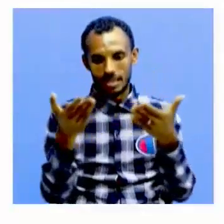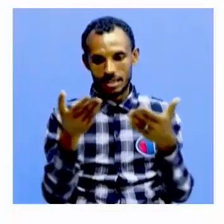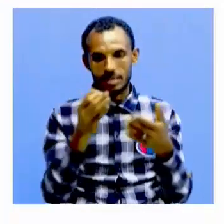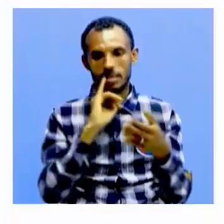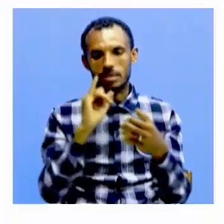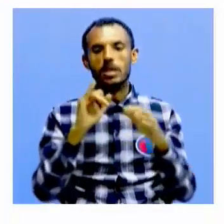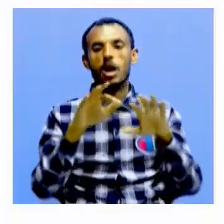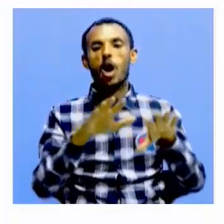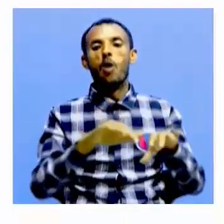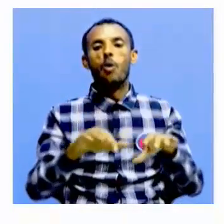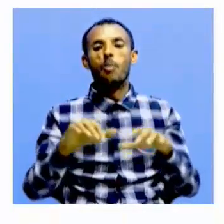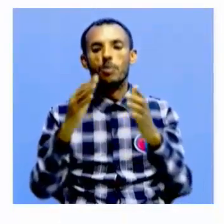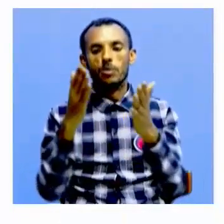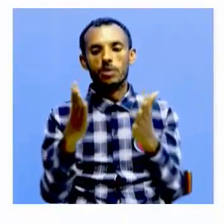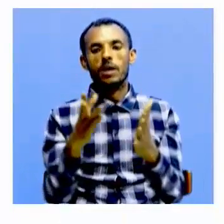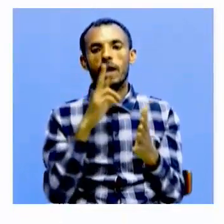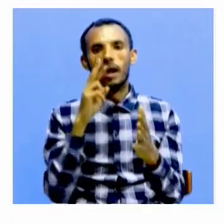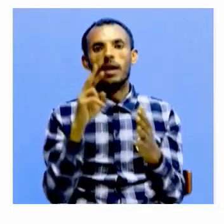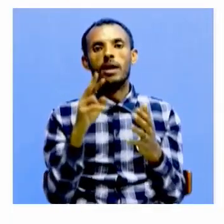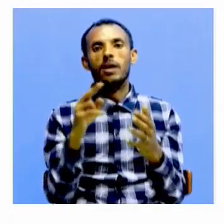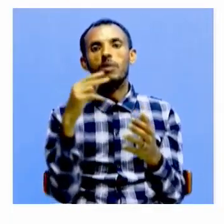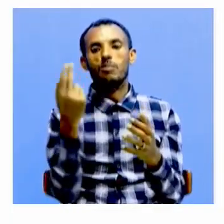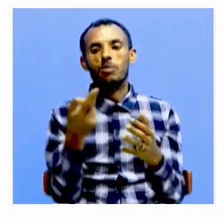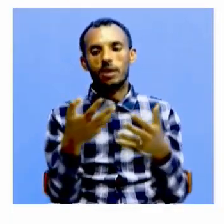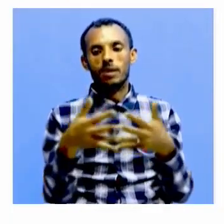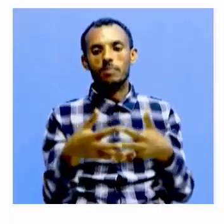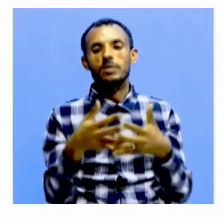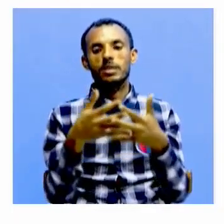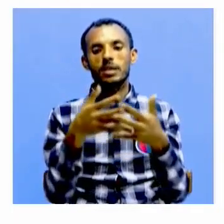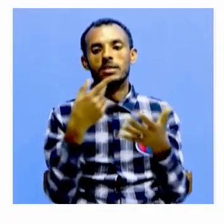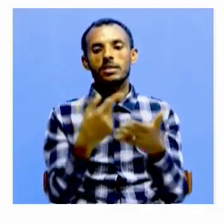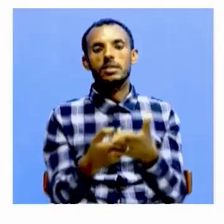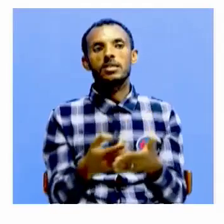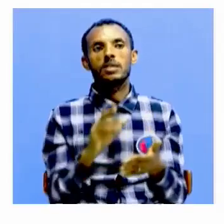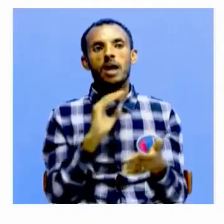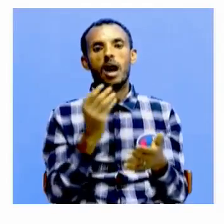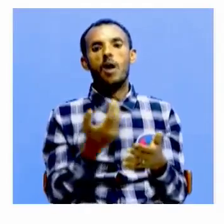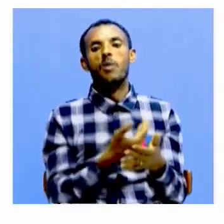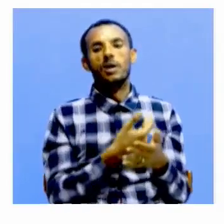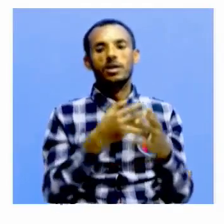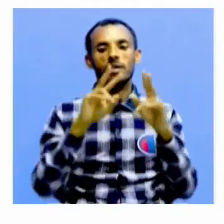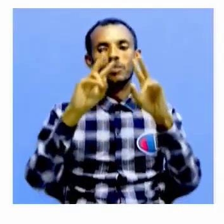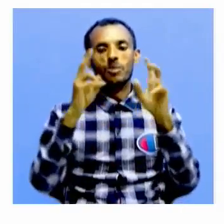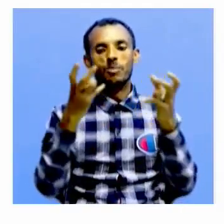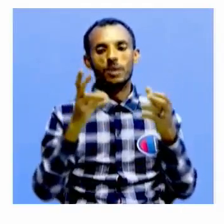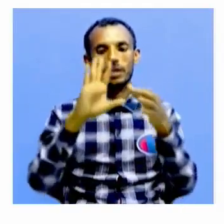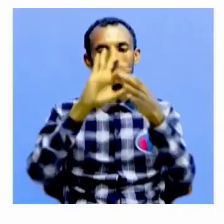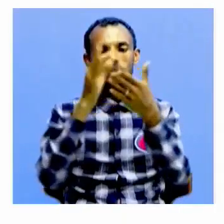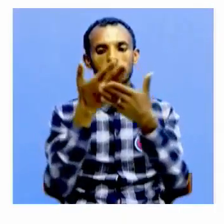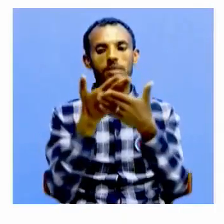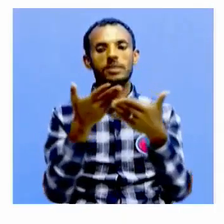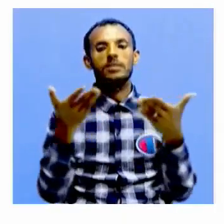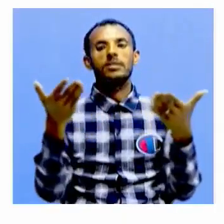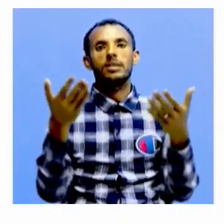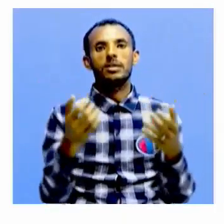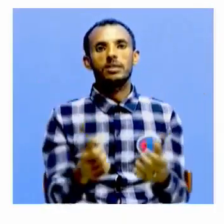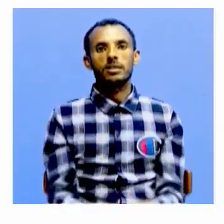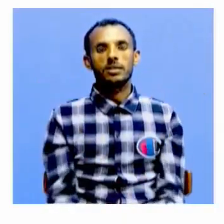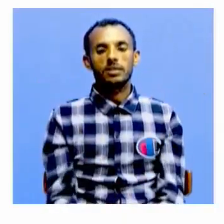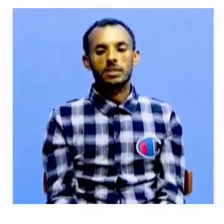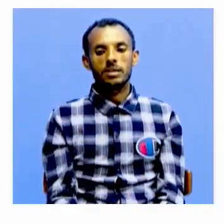Computers are important machines. This one is our topic sentence.